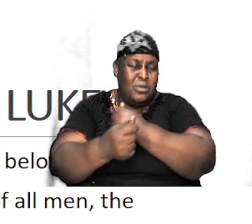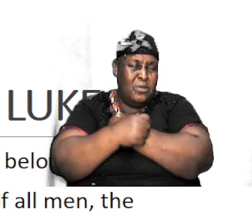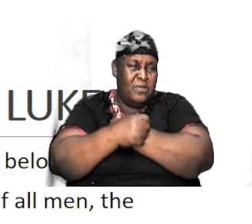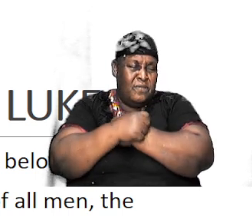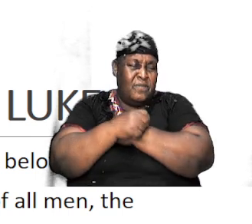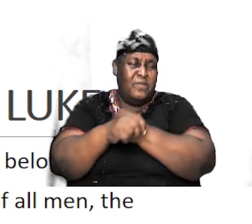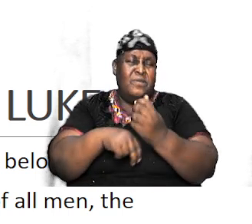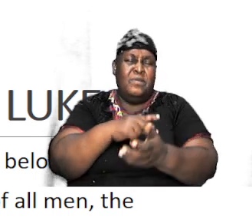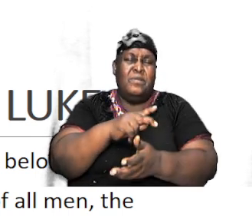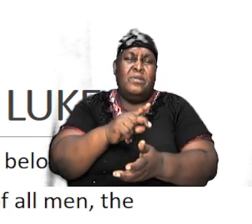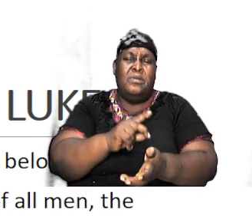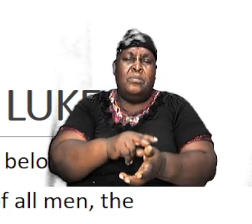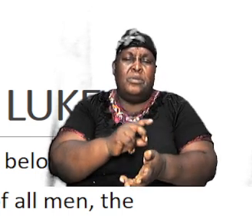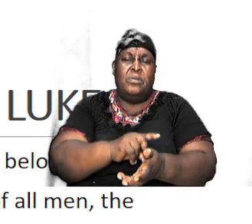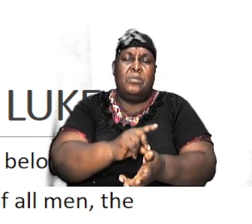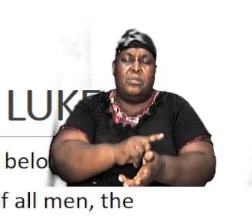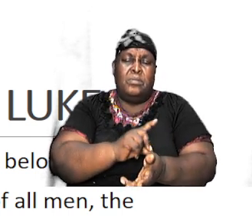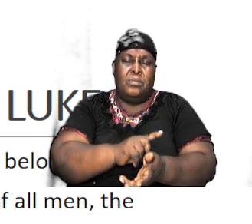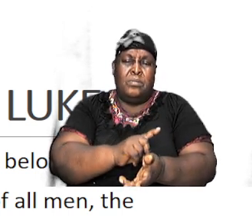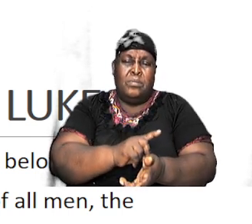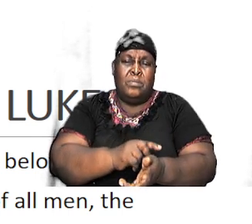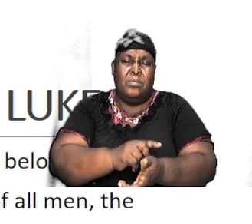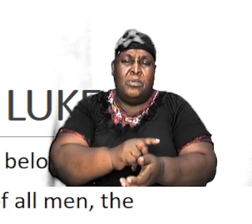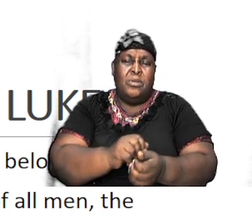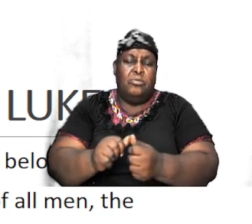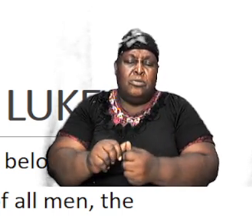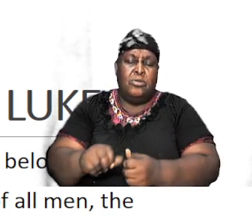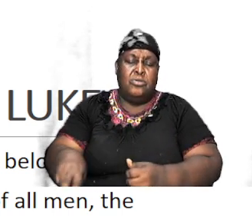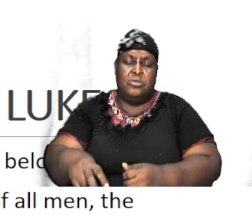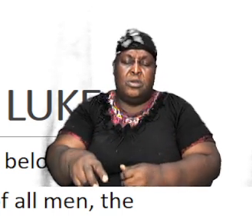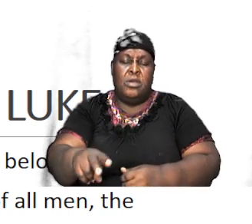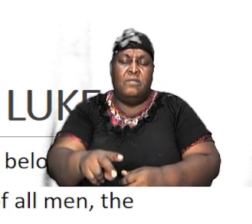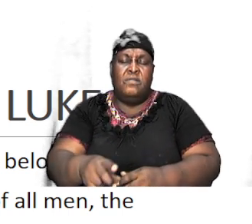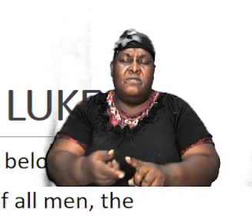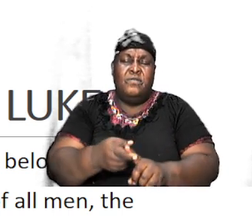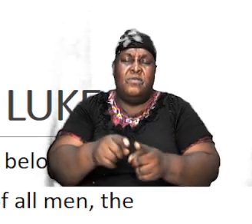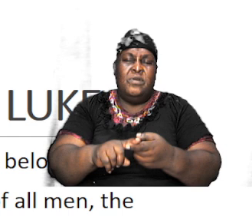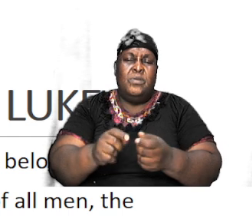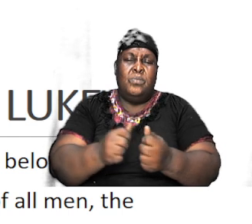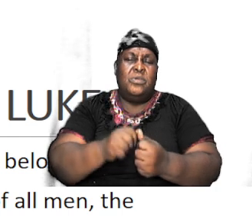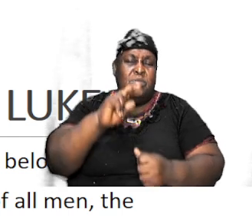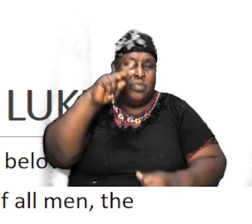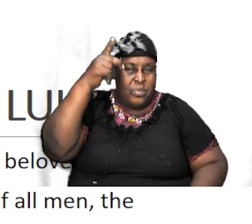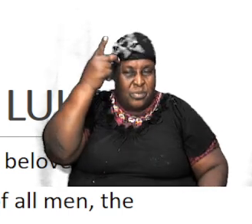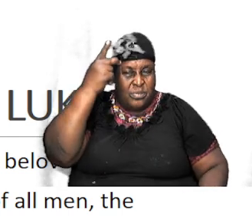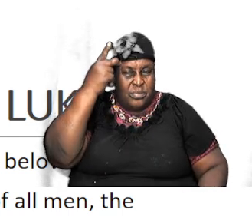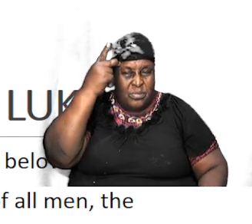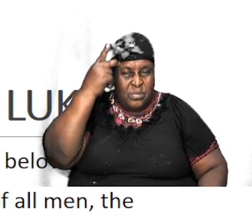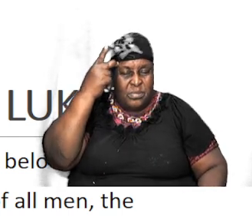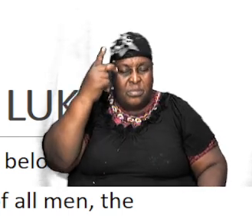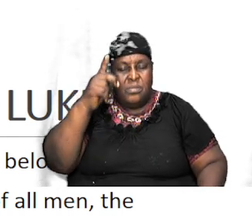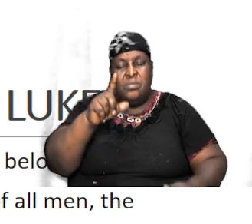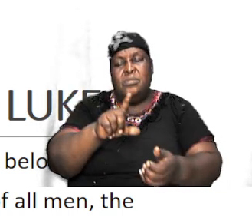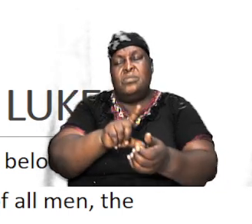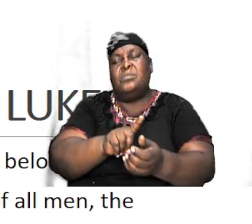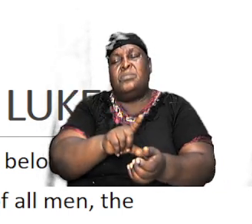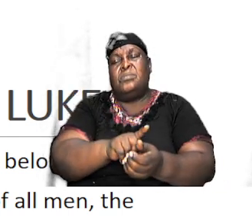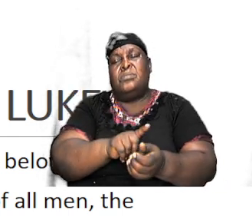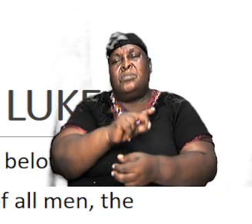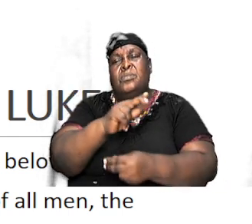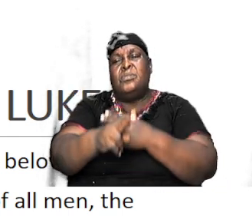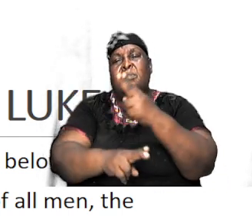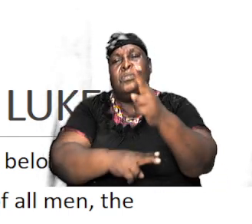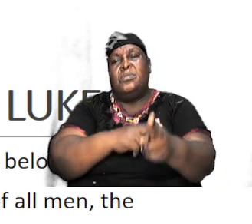was a traveling partner with Paul. Luke is the book of Luke is the